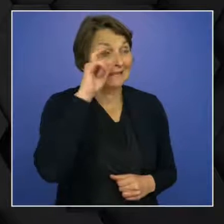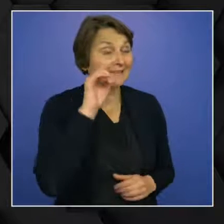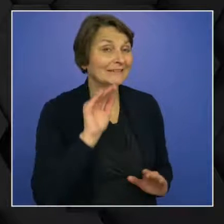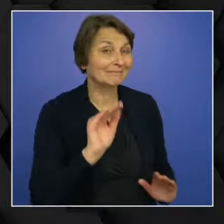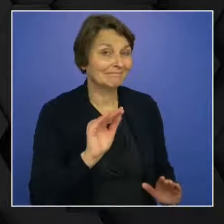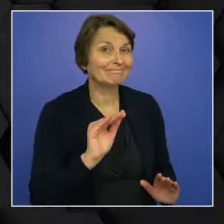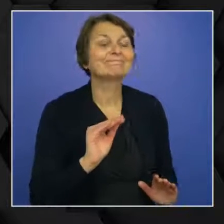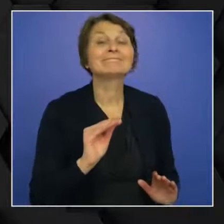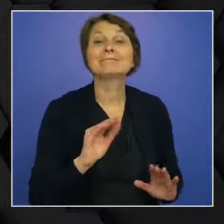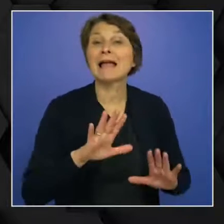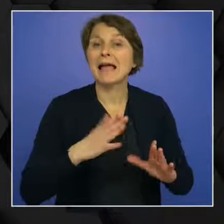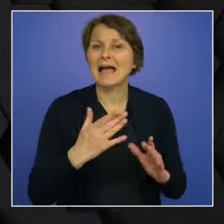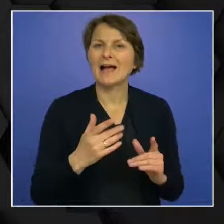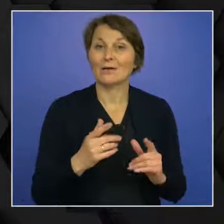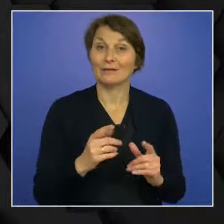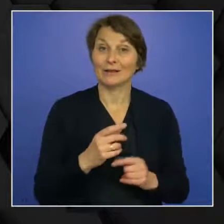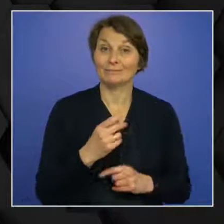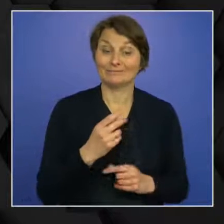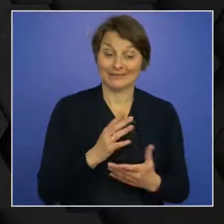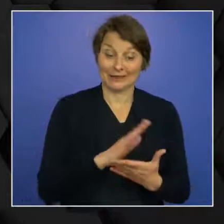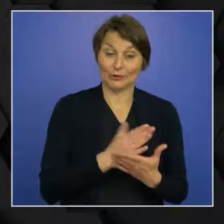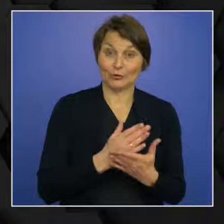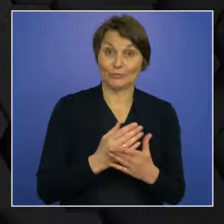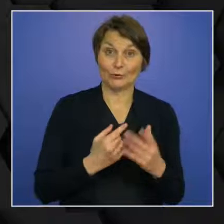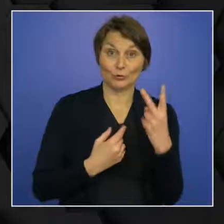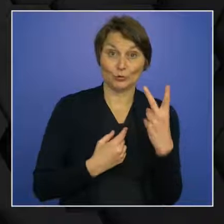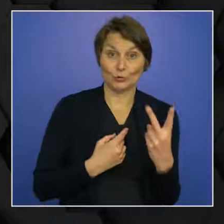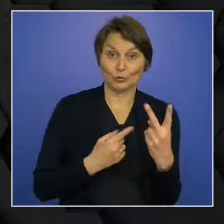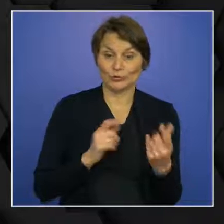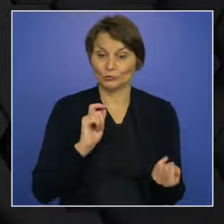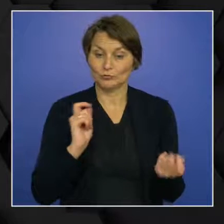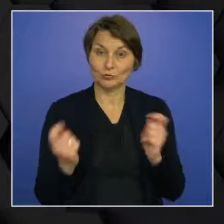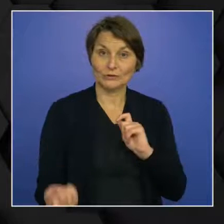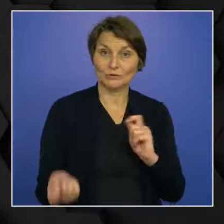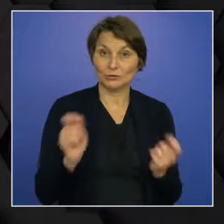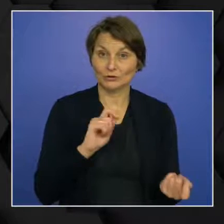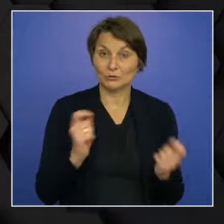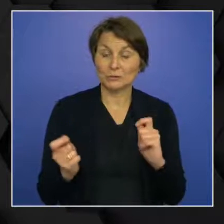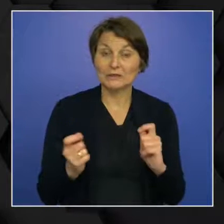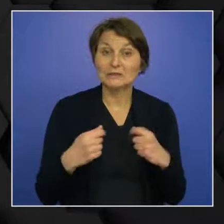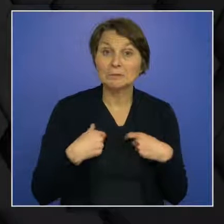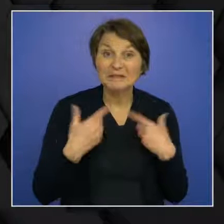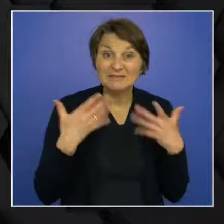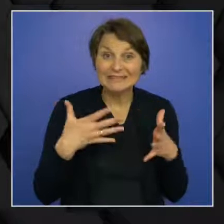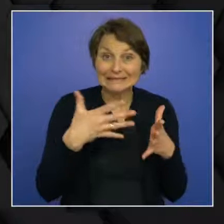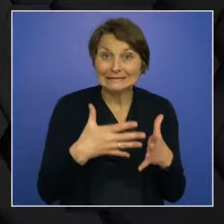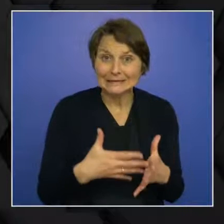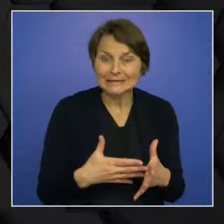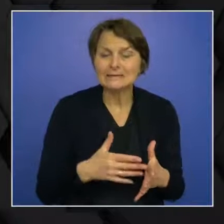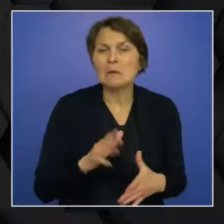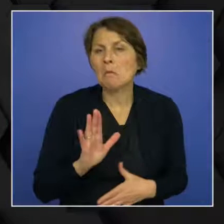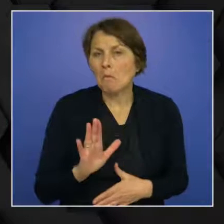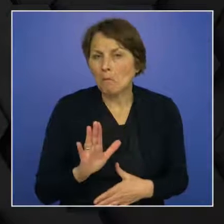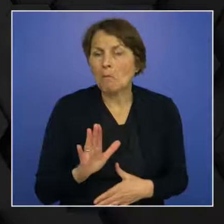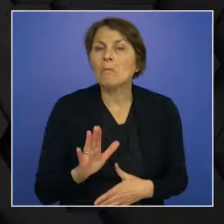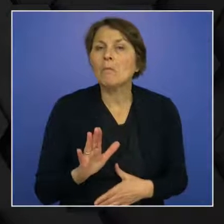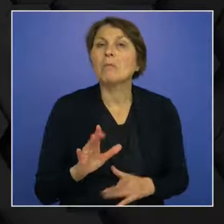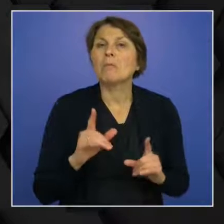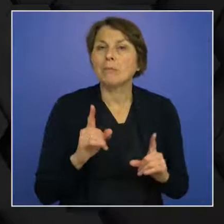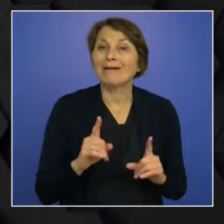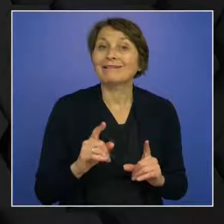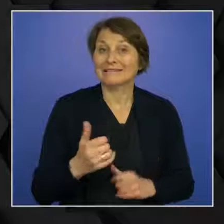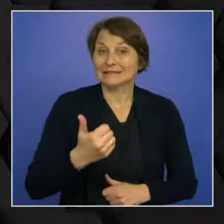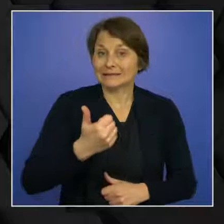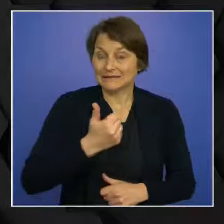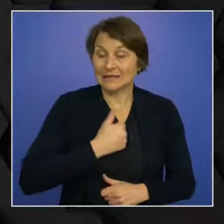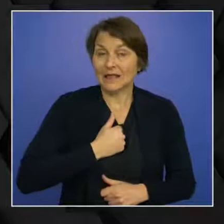switching sign language interpreters. I haven't tested that part, but I think if they put the camera on and off and you pin them all three, it will